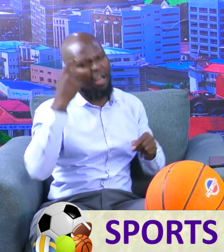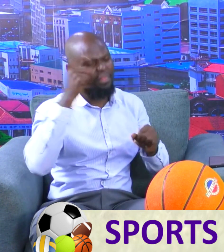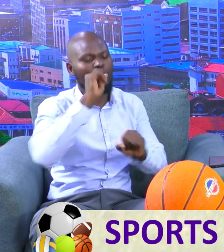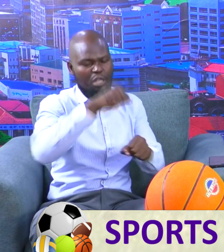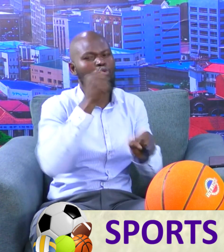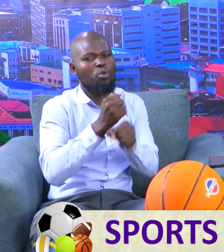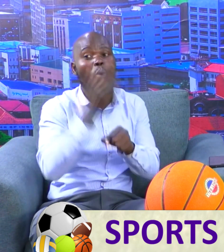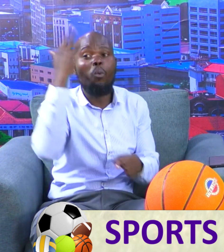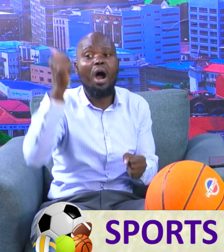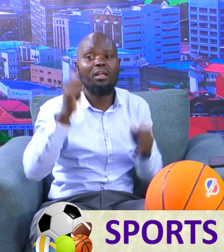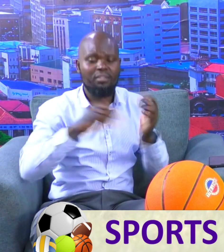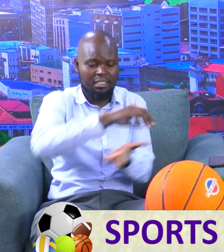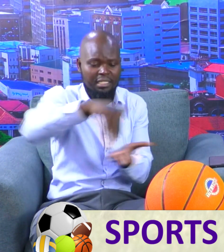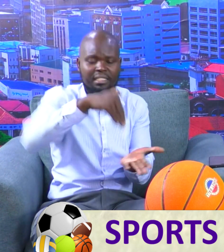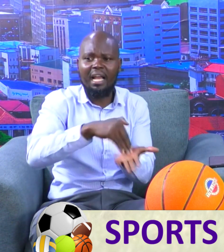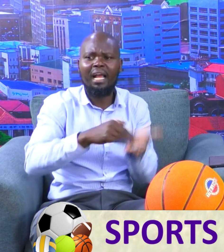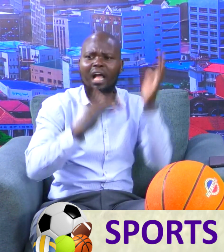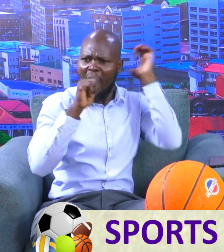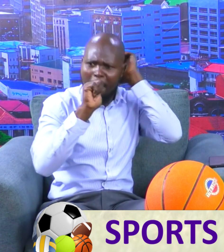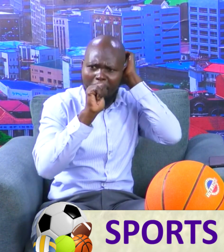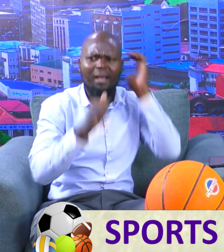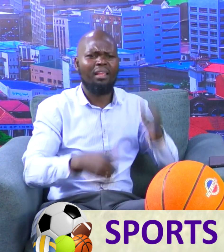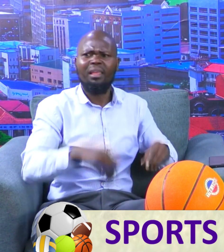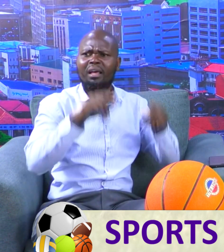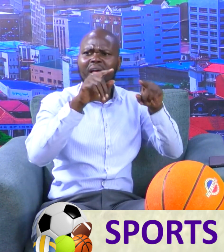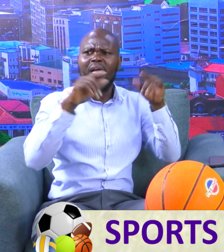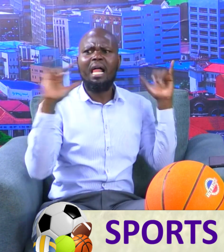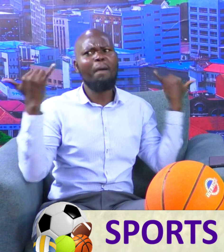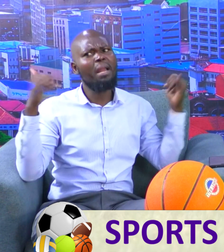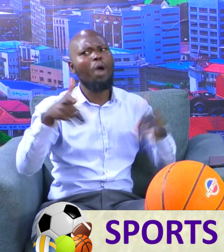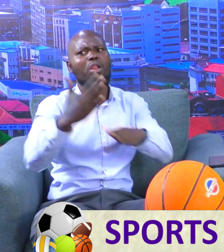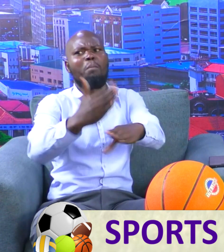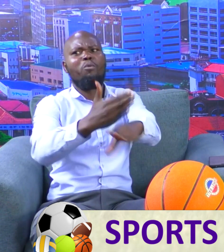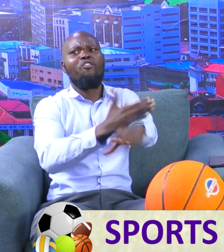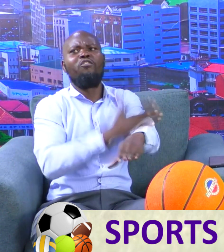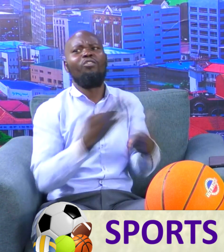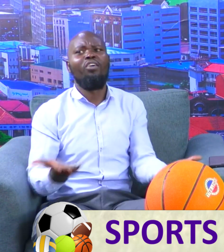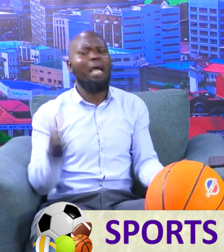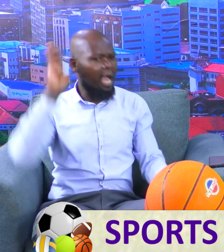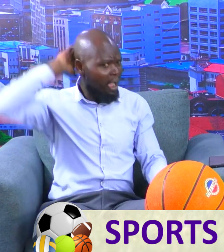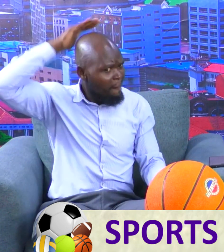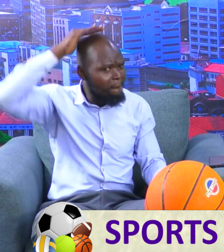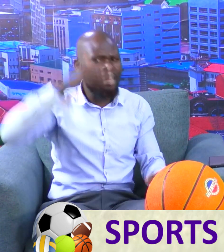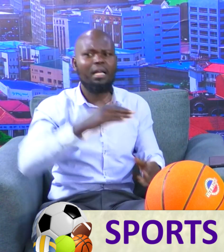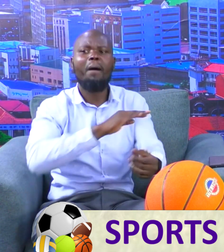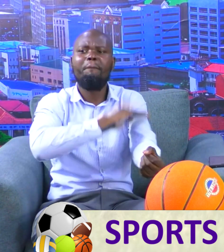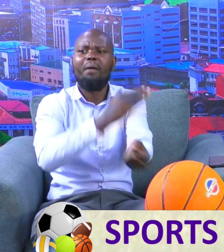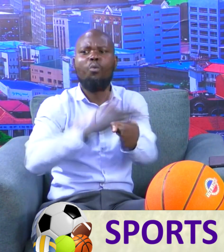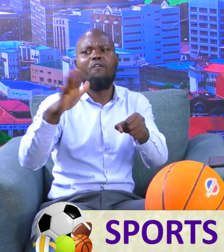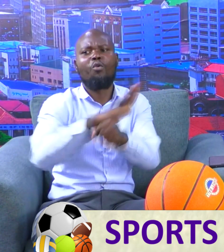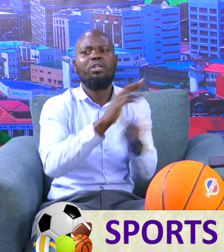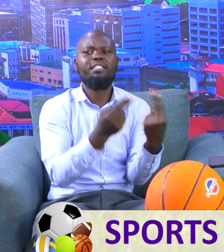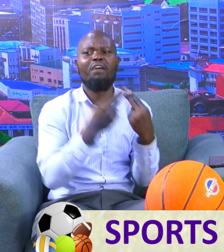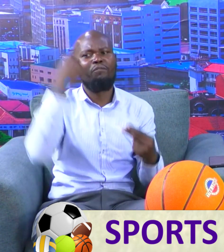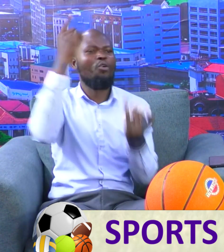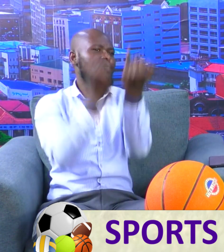score because that will be their weak point. And also when it comes to the midfielder, we've seen that